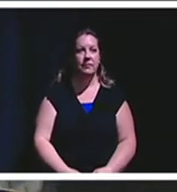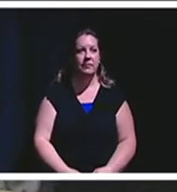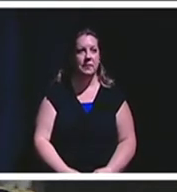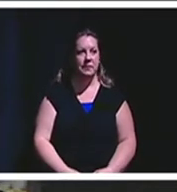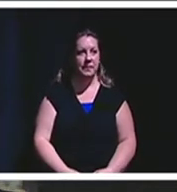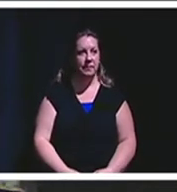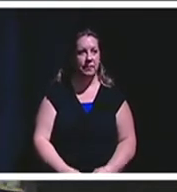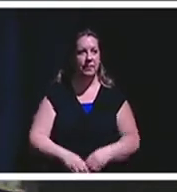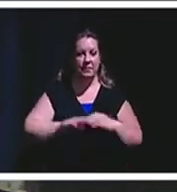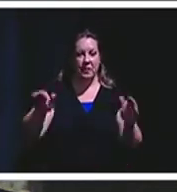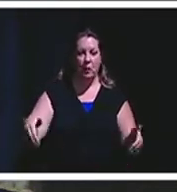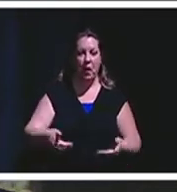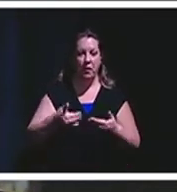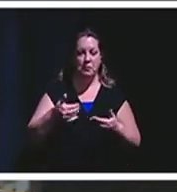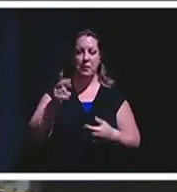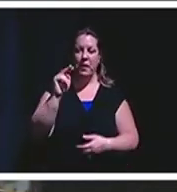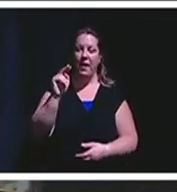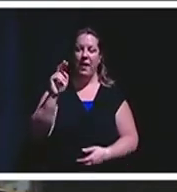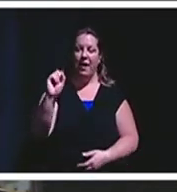to NSU.